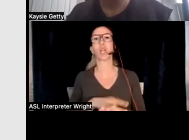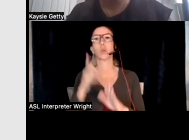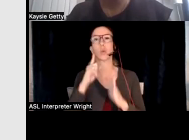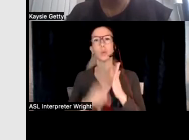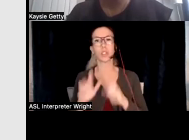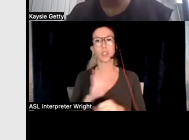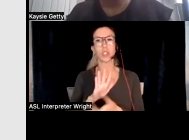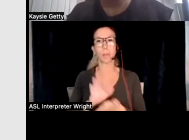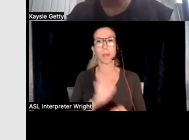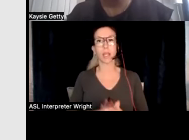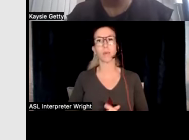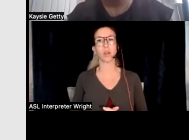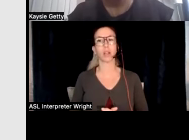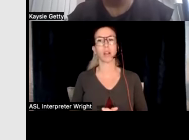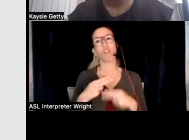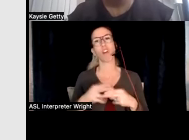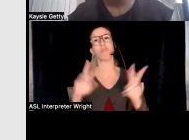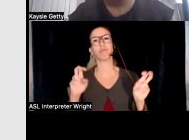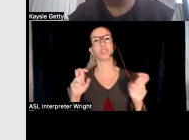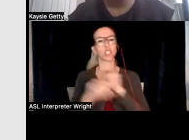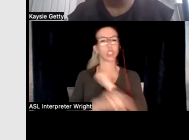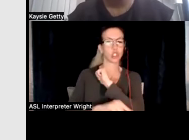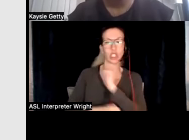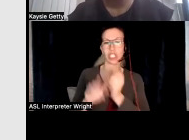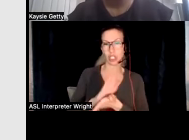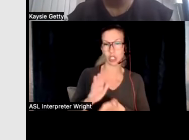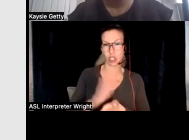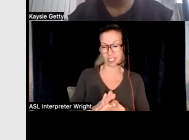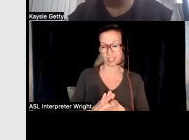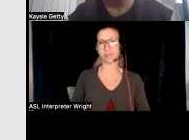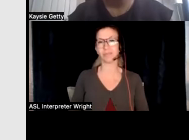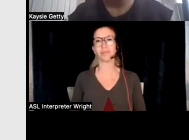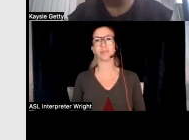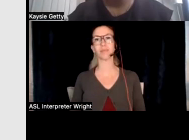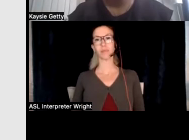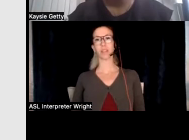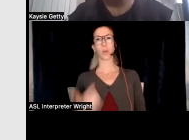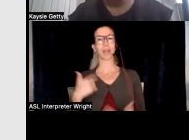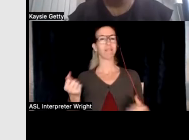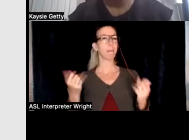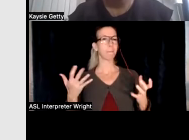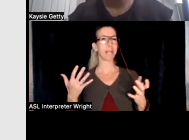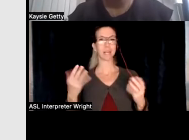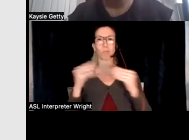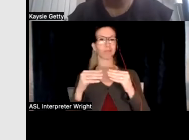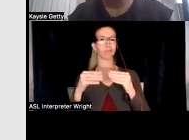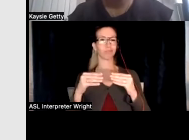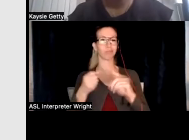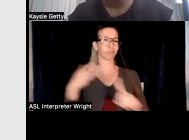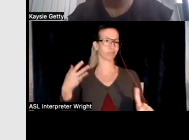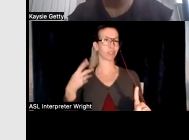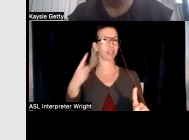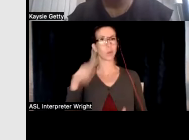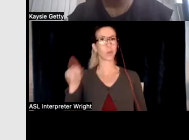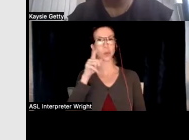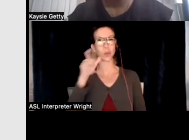the summary. I call it my cheat sheet. That grid is kind of the cheat sheet, but we have many longer versions for those who may need it or want